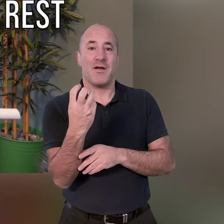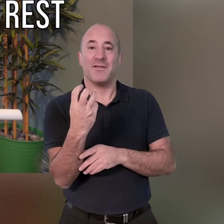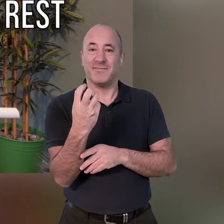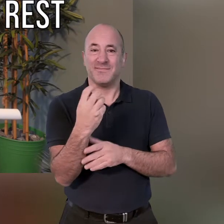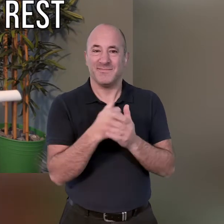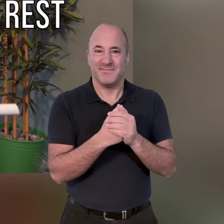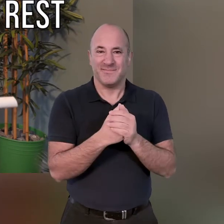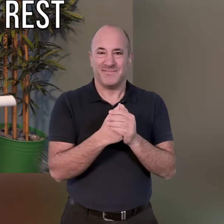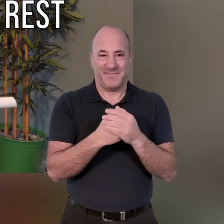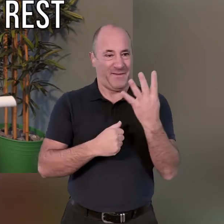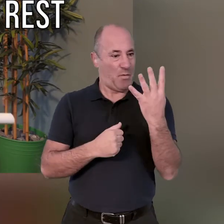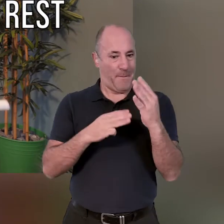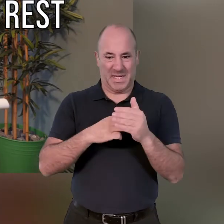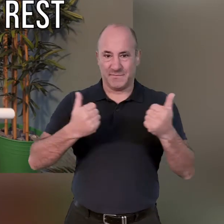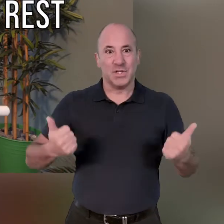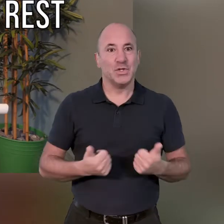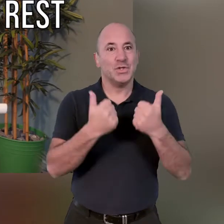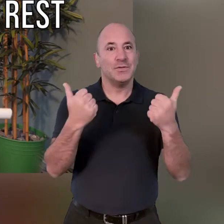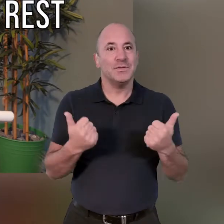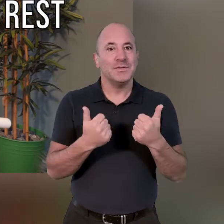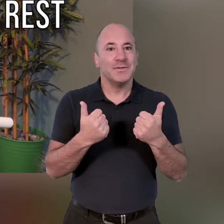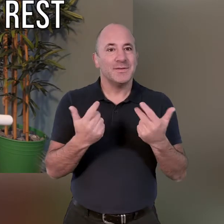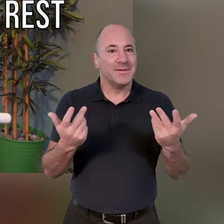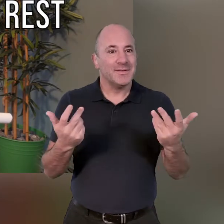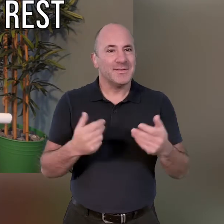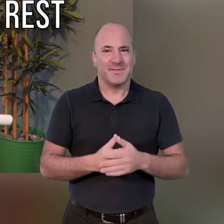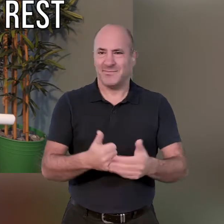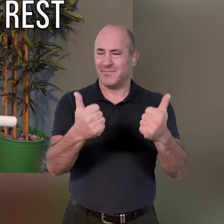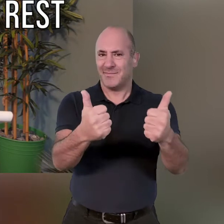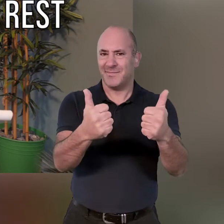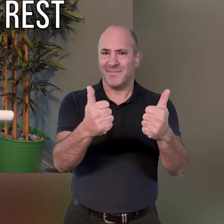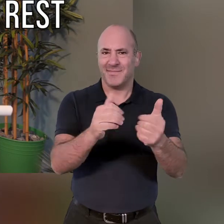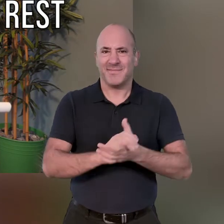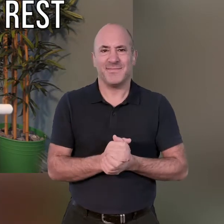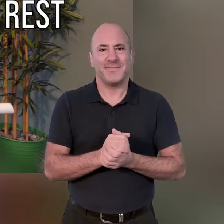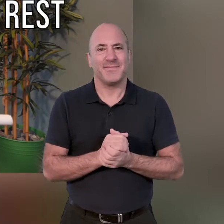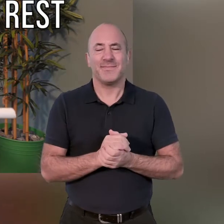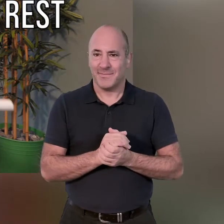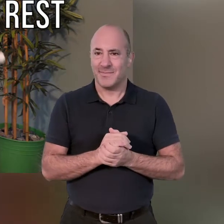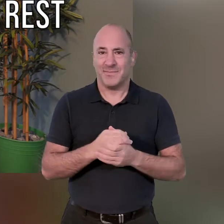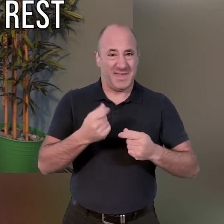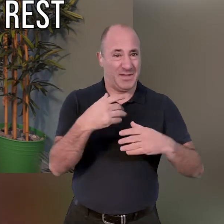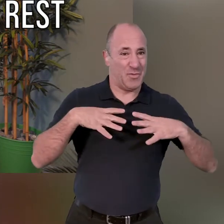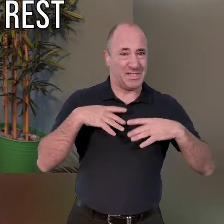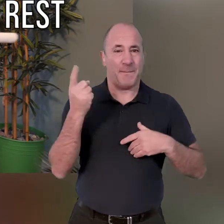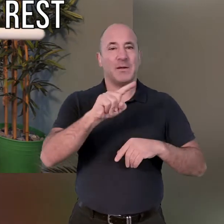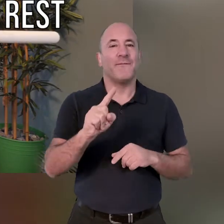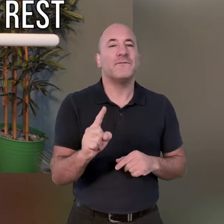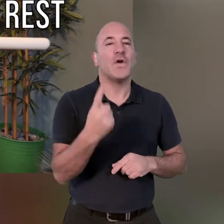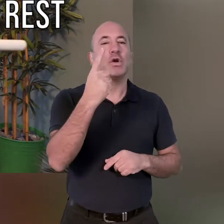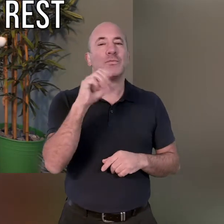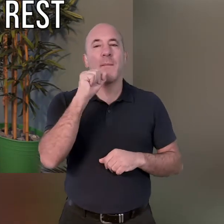to go to make up that. So we're already 4 minutes into the workout. Excellent job everybody. back to the first exercise where we punch both the hands